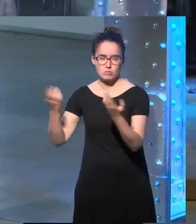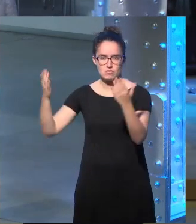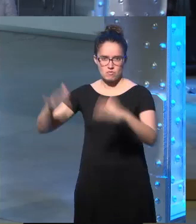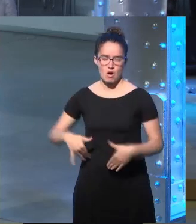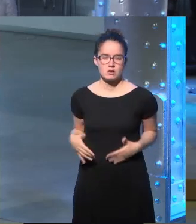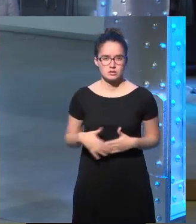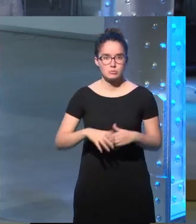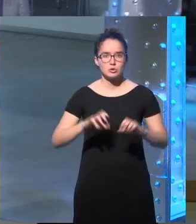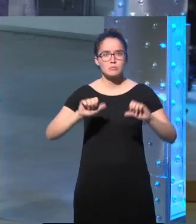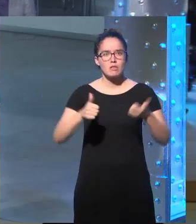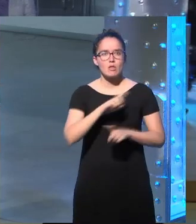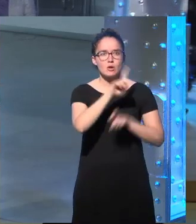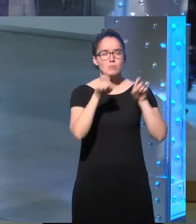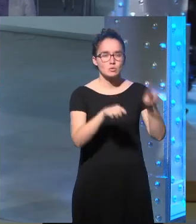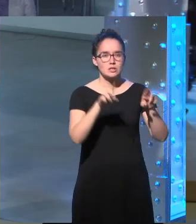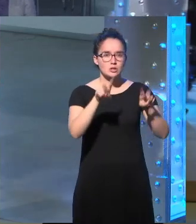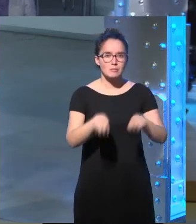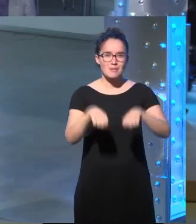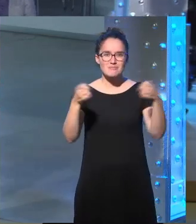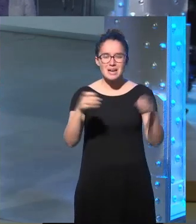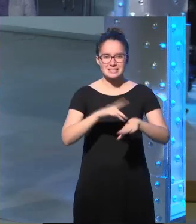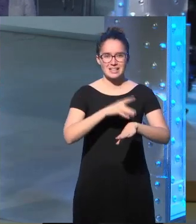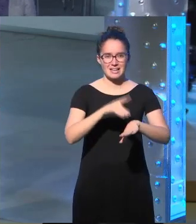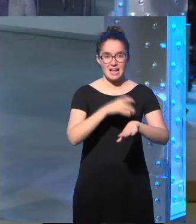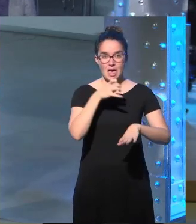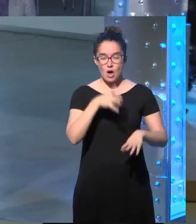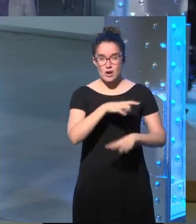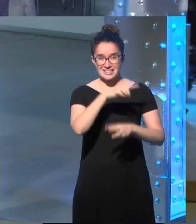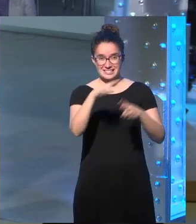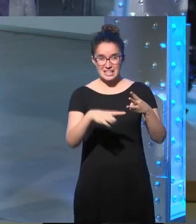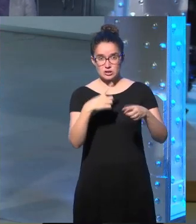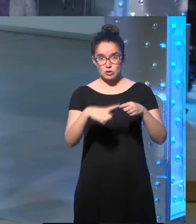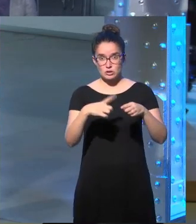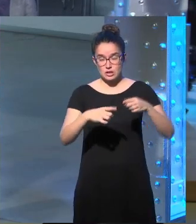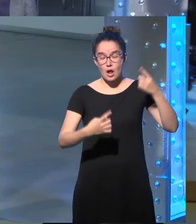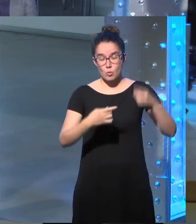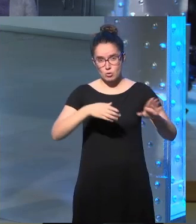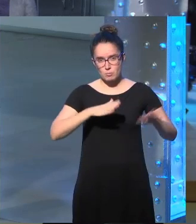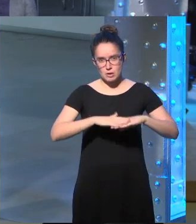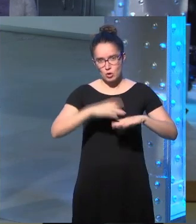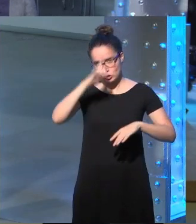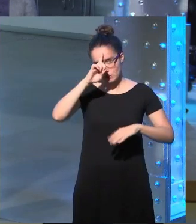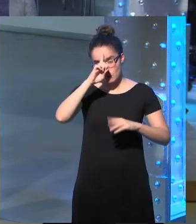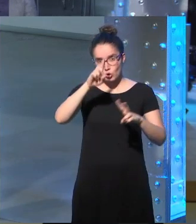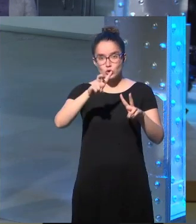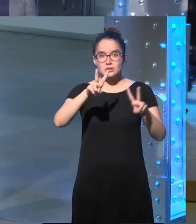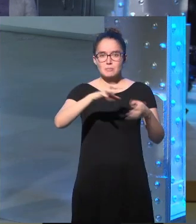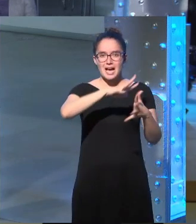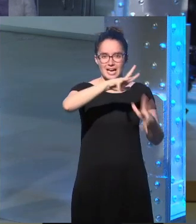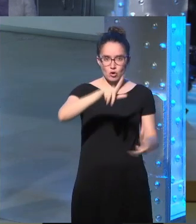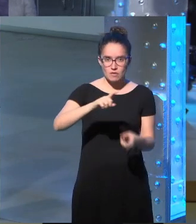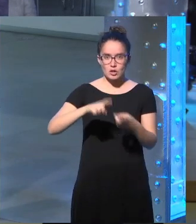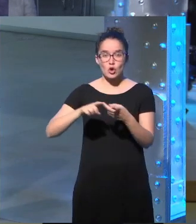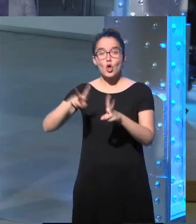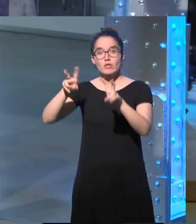to recycle themselves. Okay, we started talking about the digital gap, and now we have three pillars, three legs: